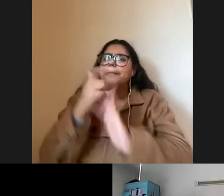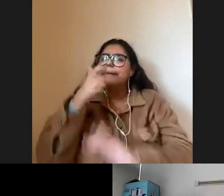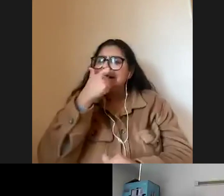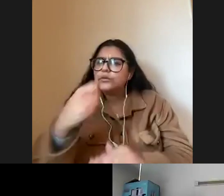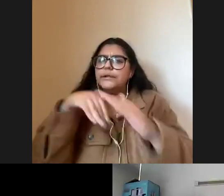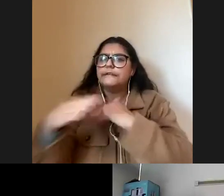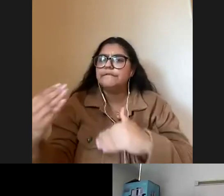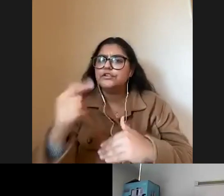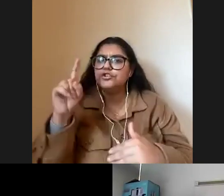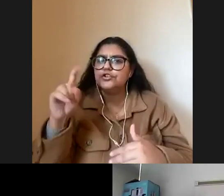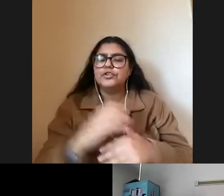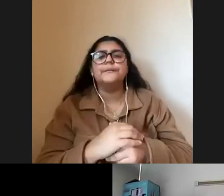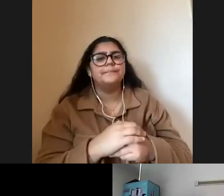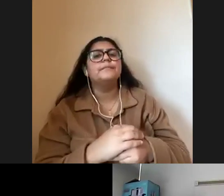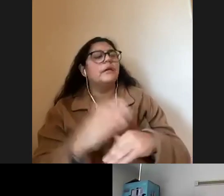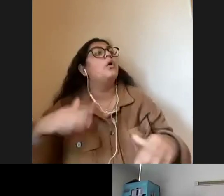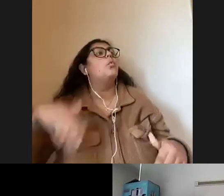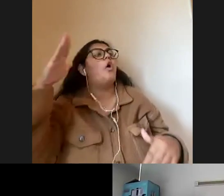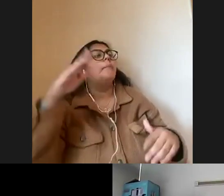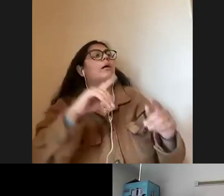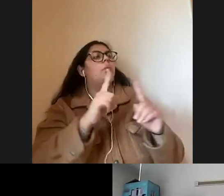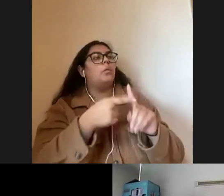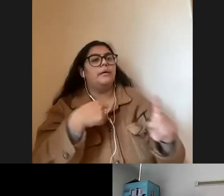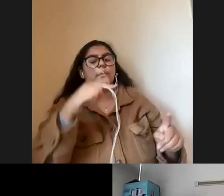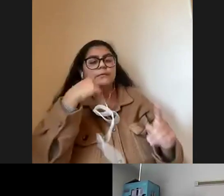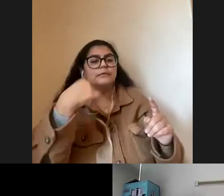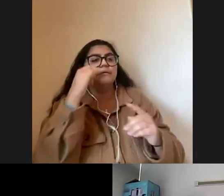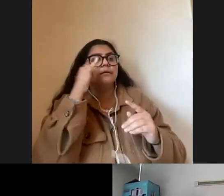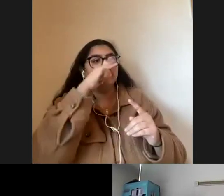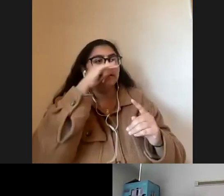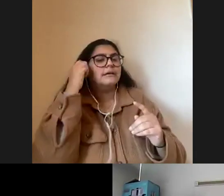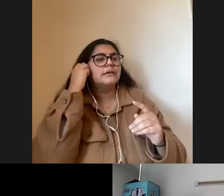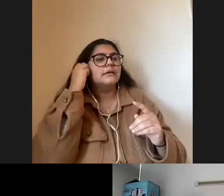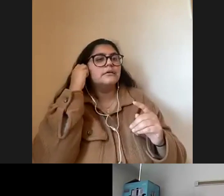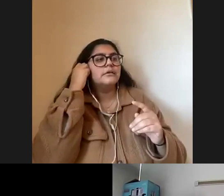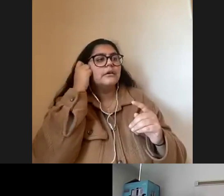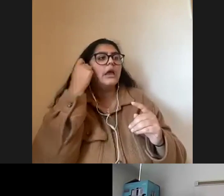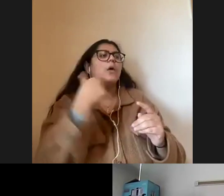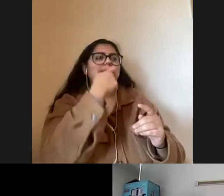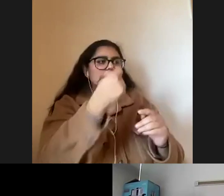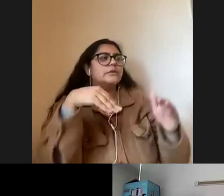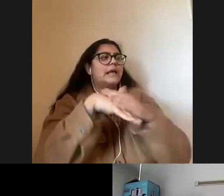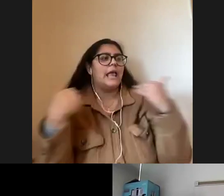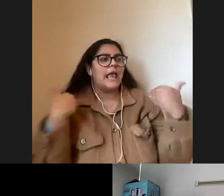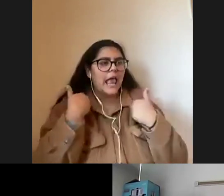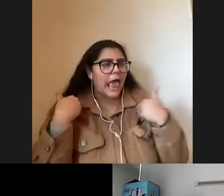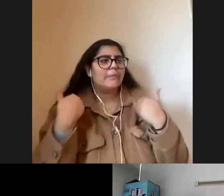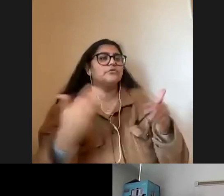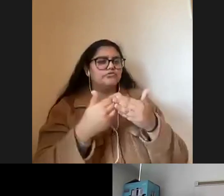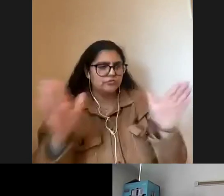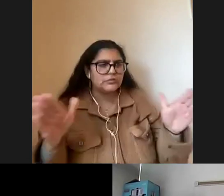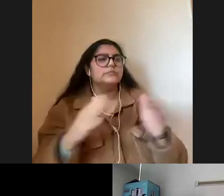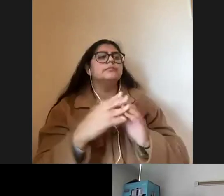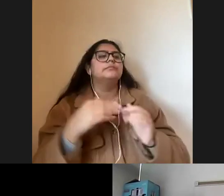Yeah. So growing up as a kid, I was interested in animals kind of broadly and in general. So I actually used to keep like frogs